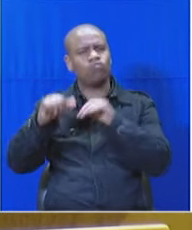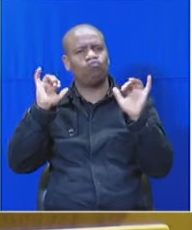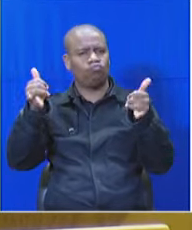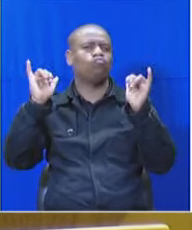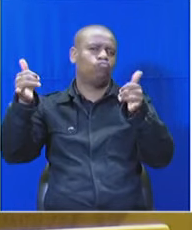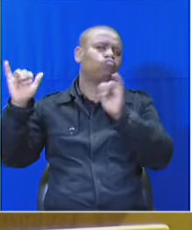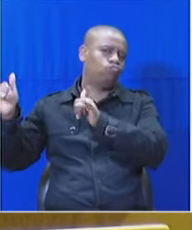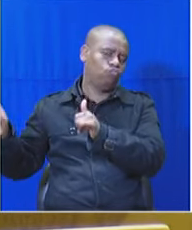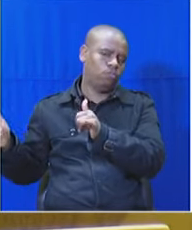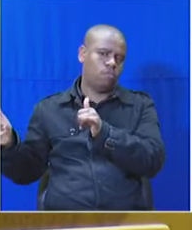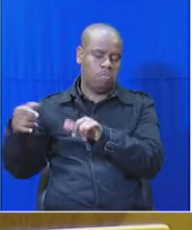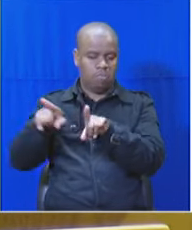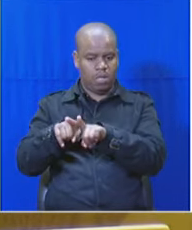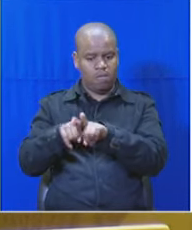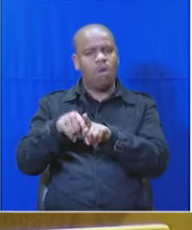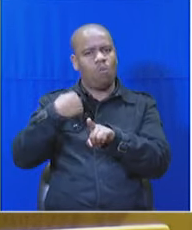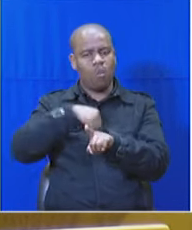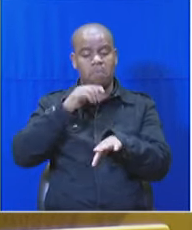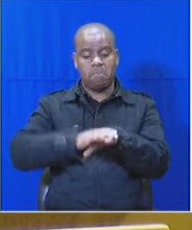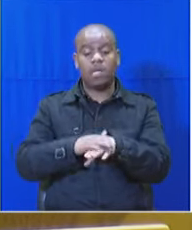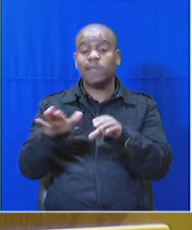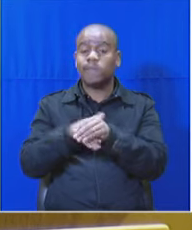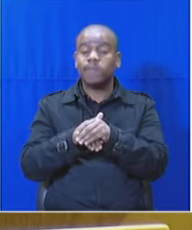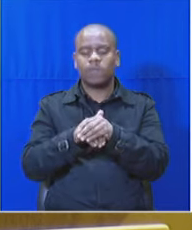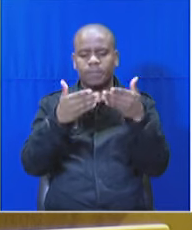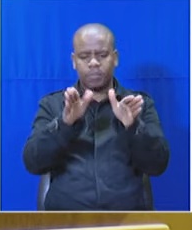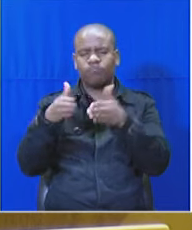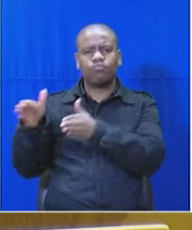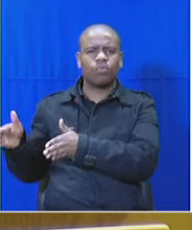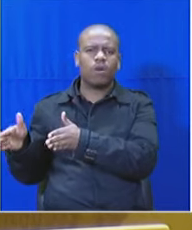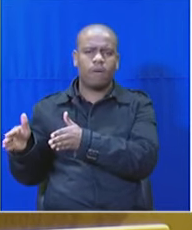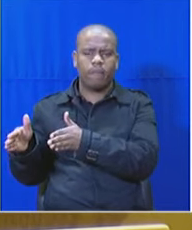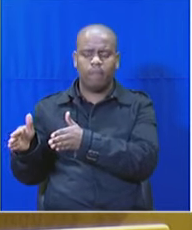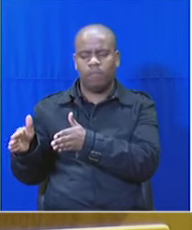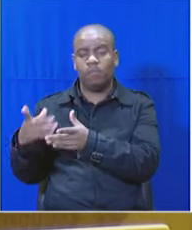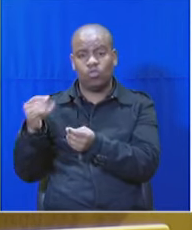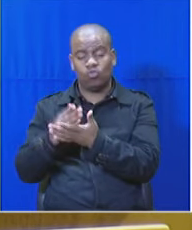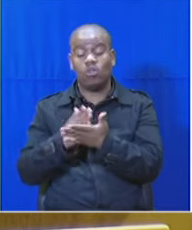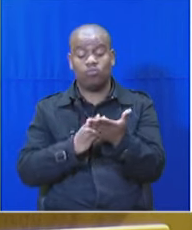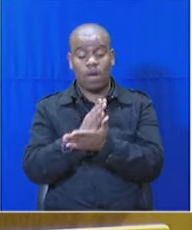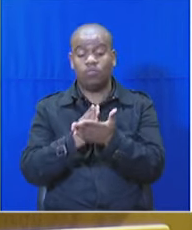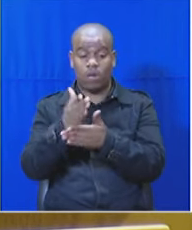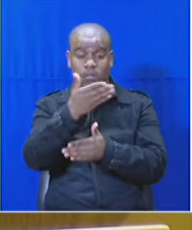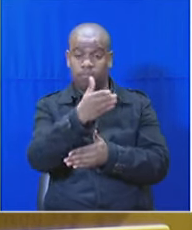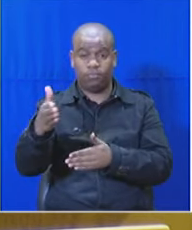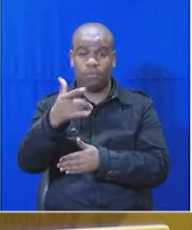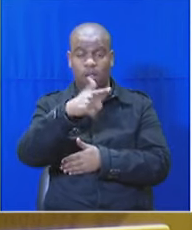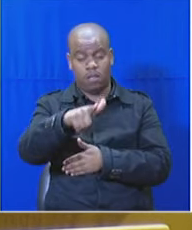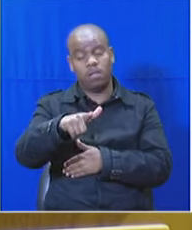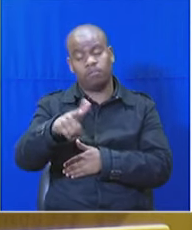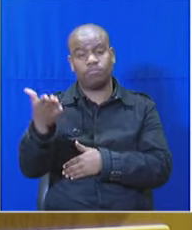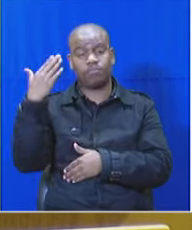draw lessons to unlock anomalies experienced in the process of restoring rights in land to victims